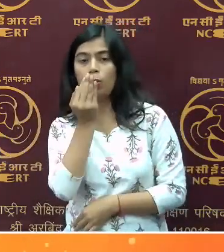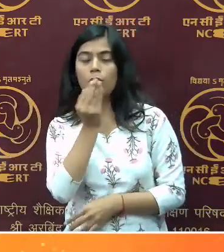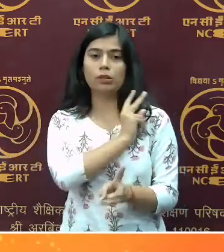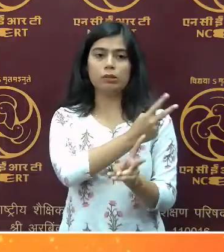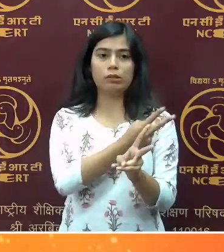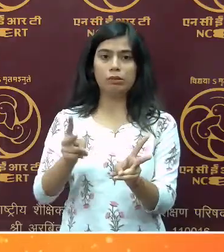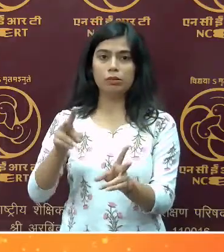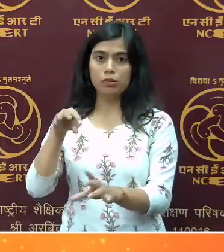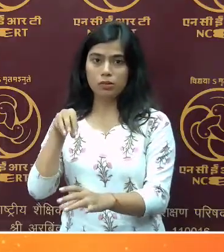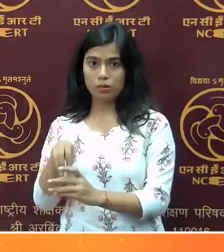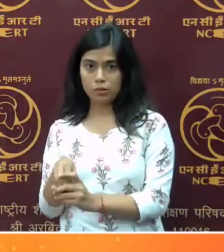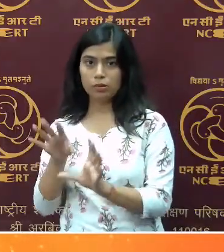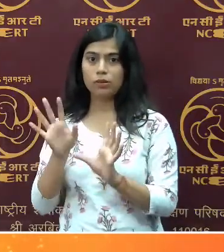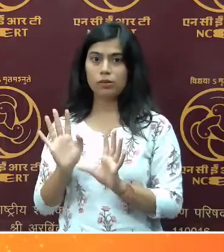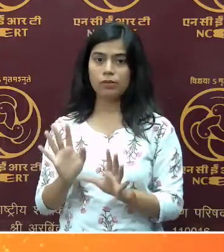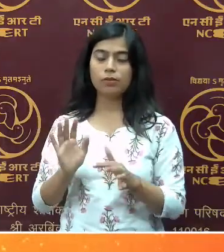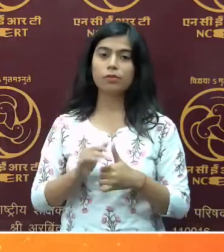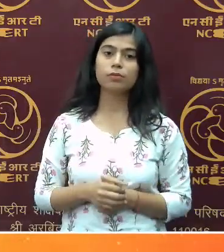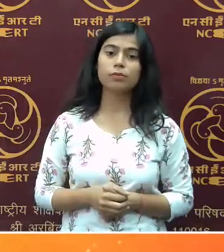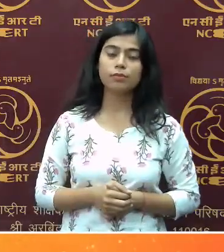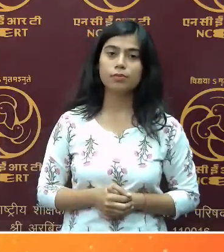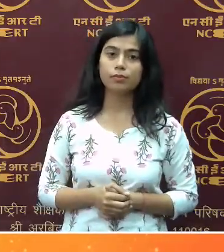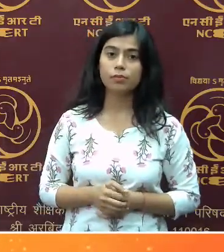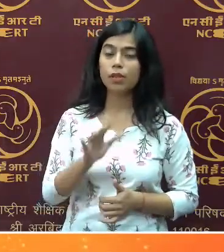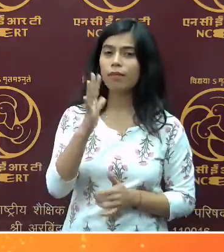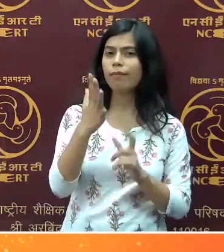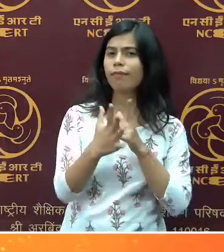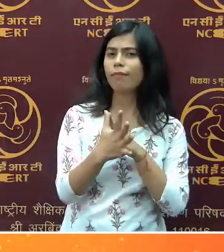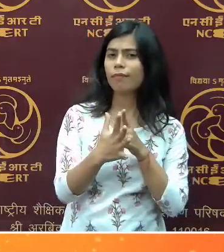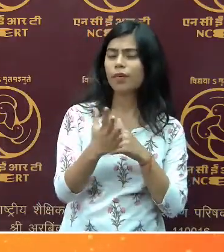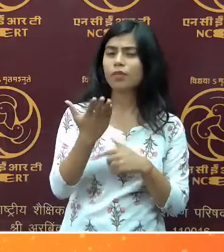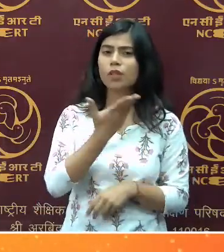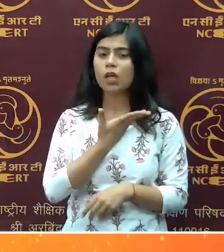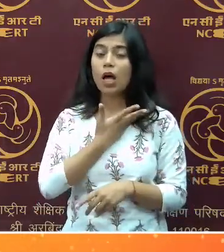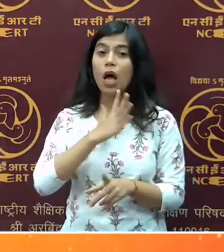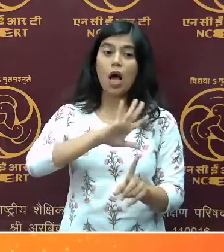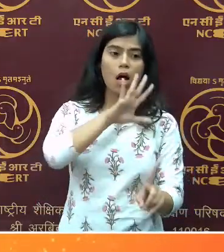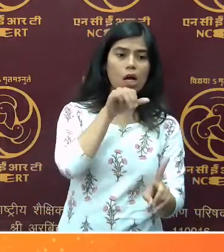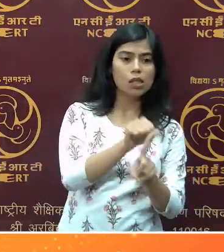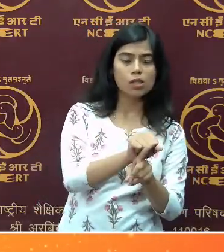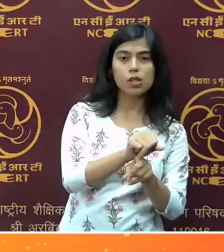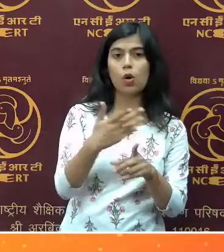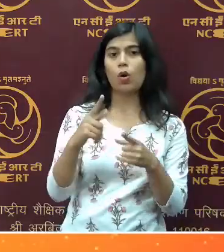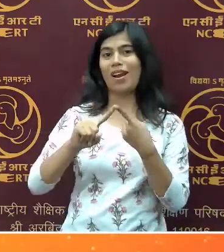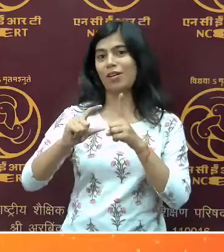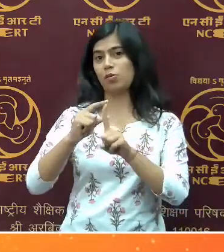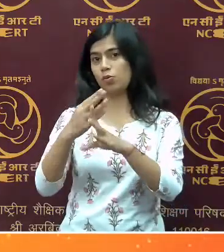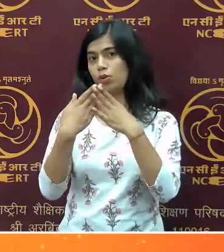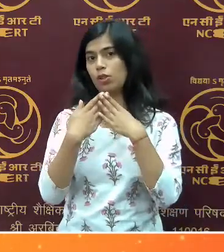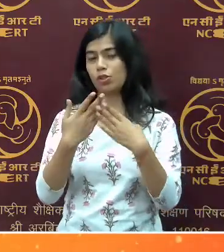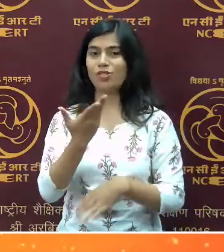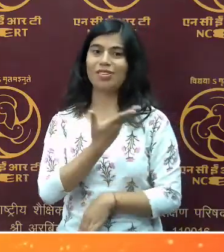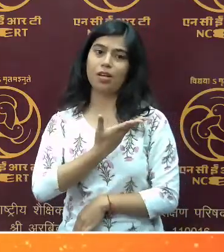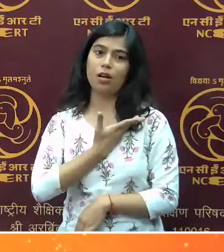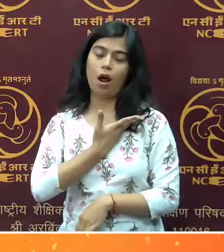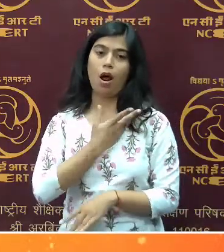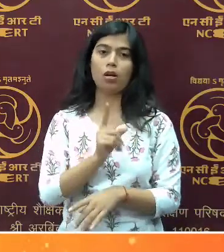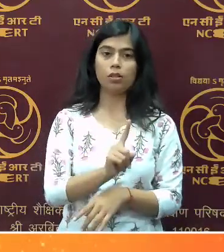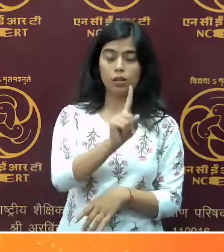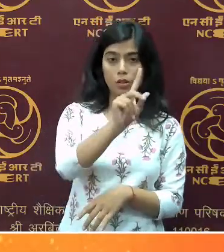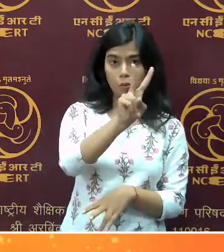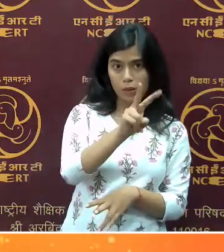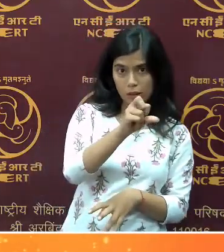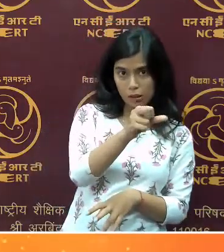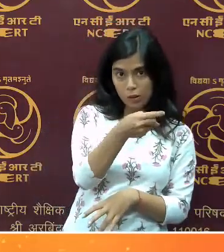Article 25 to Article 28. Fifth right is cultural and educational rights, which reads from Article 29 to Article